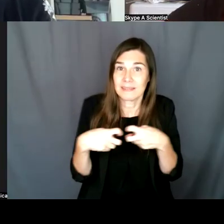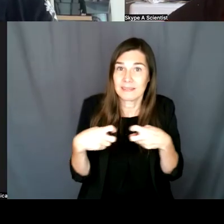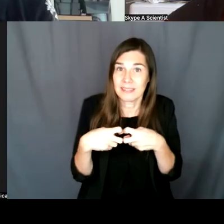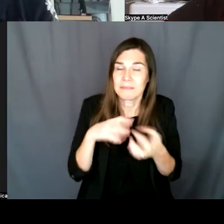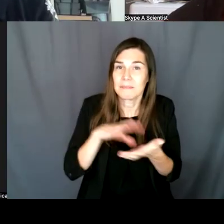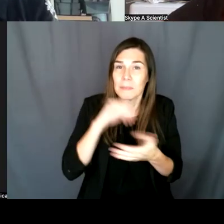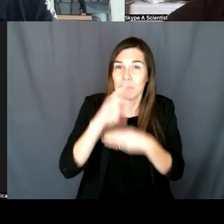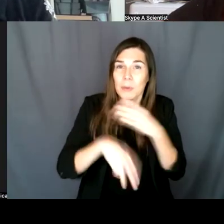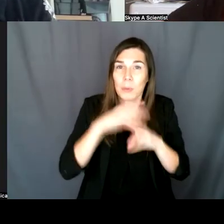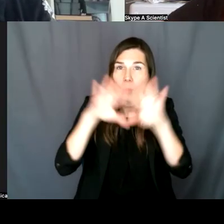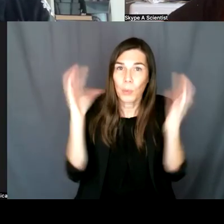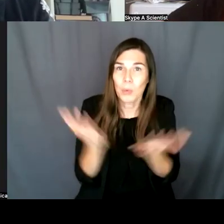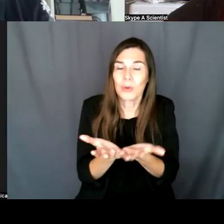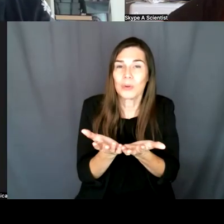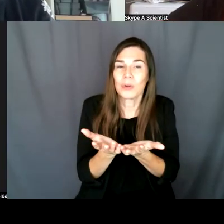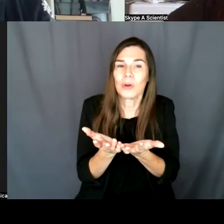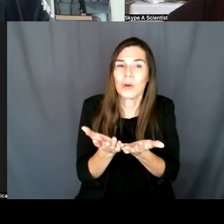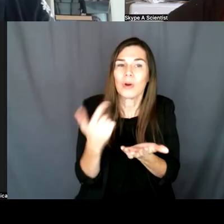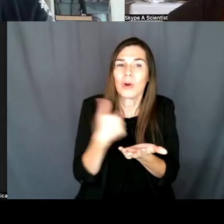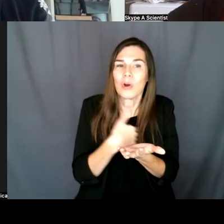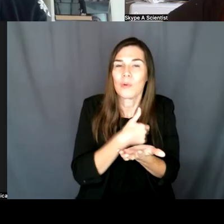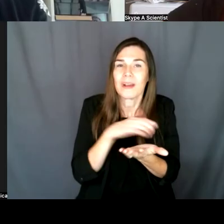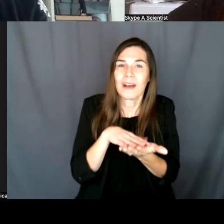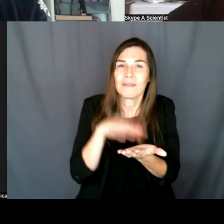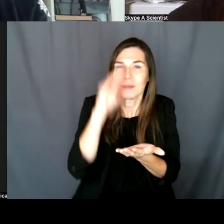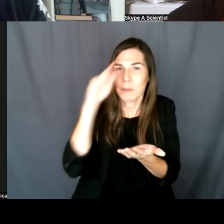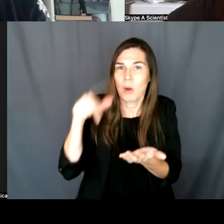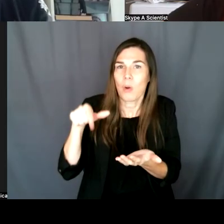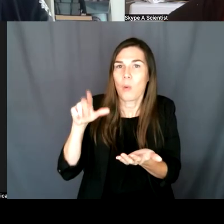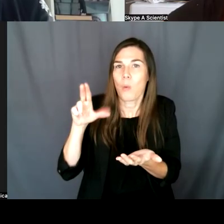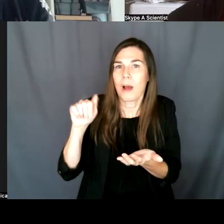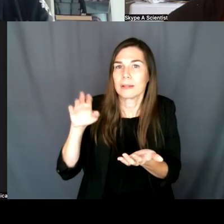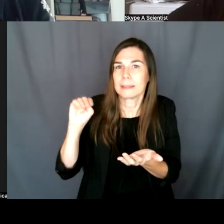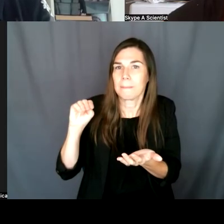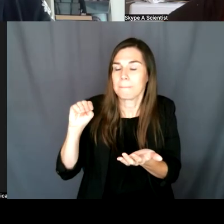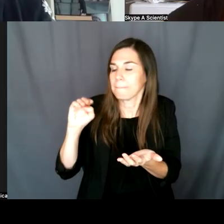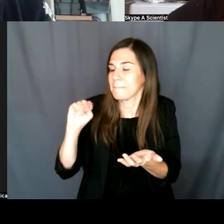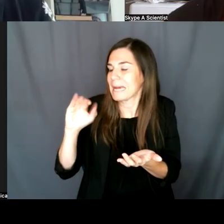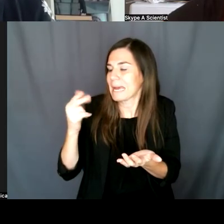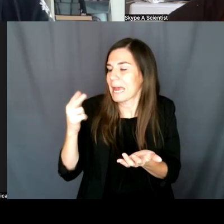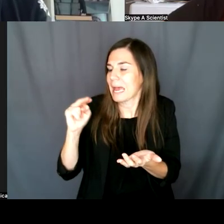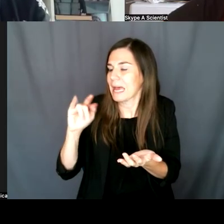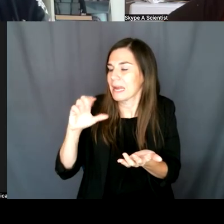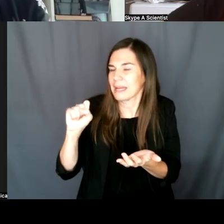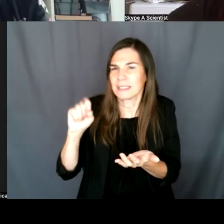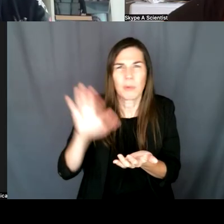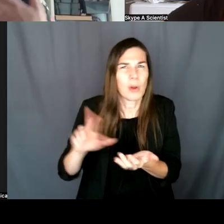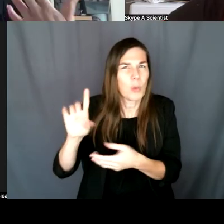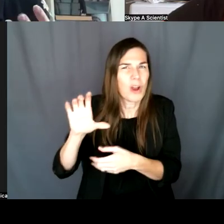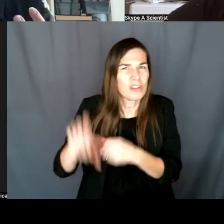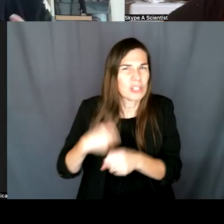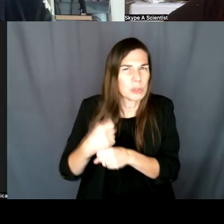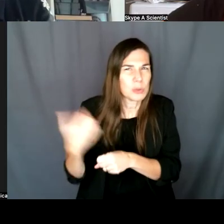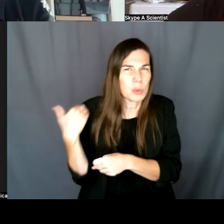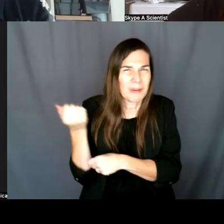world, we discovered quantum mechanics about 100 years ago. It was actually in 1925 that we kind of